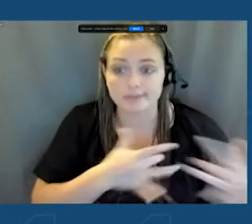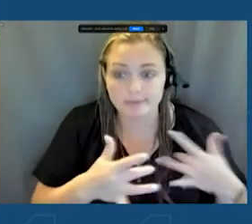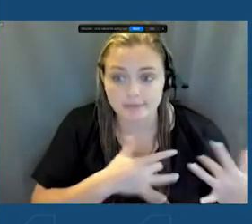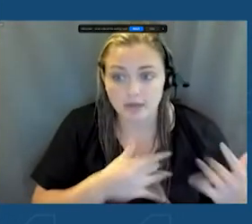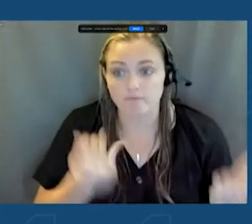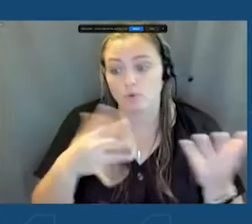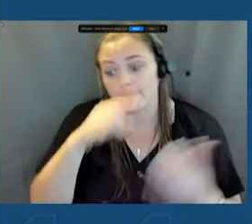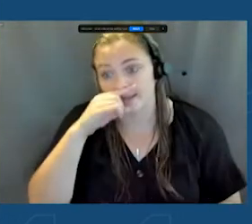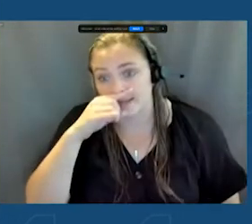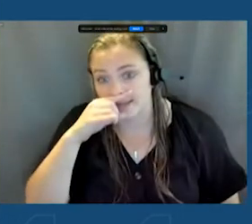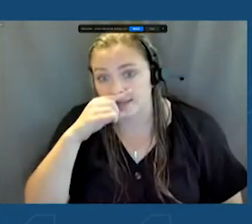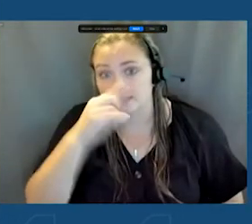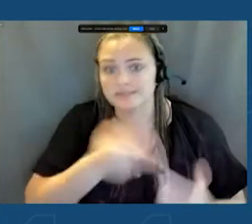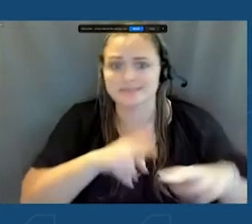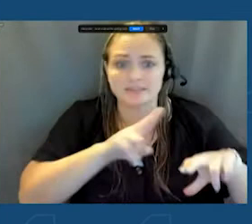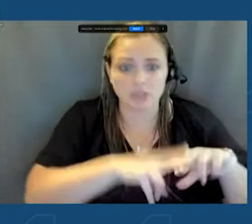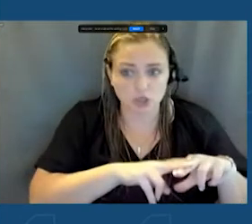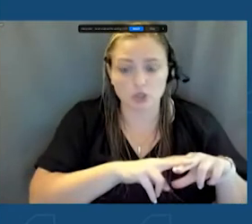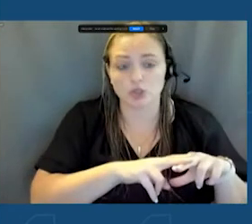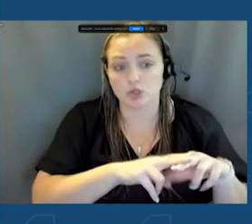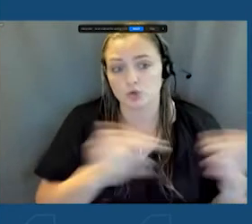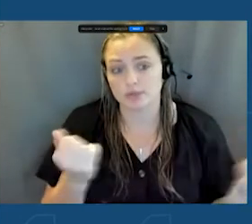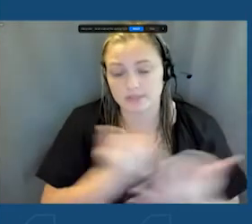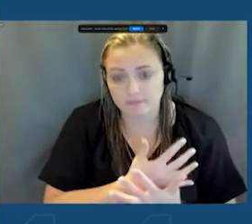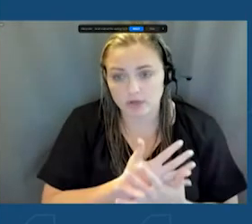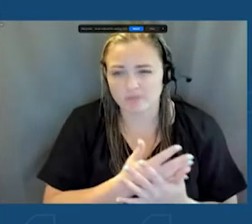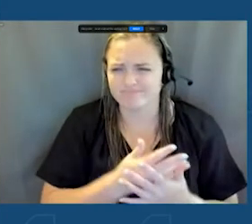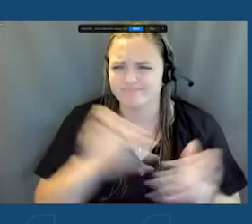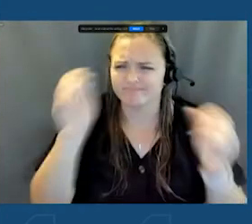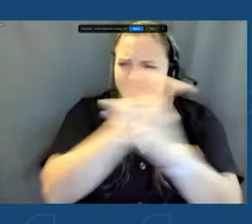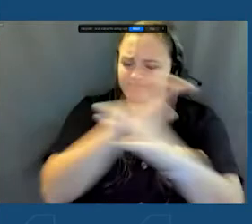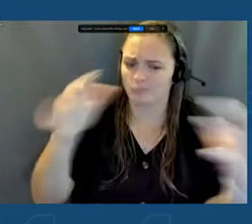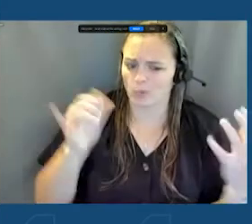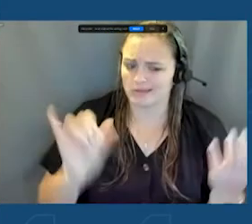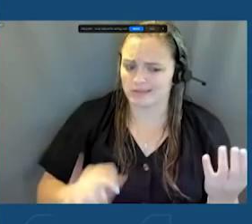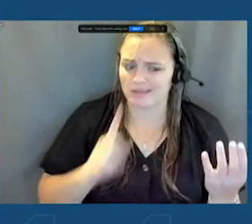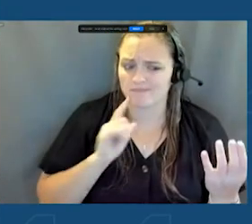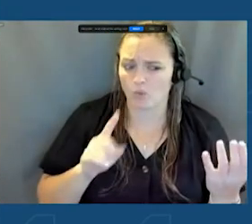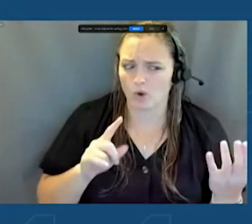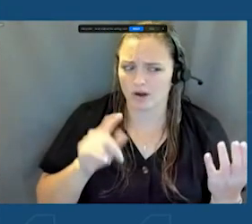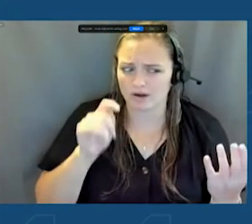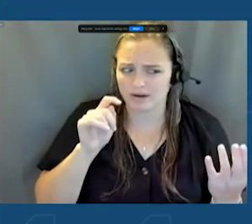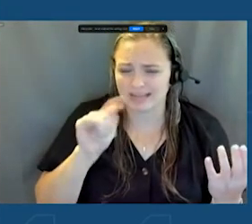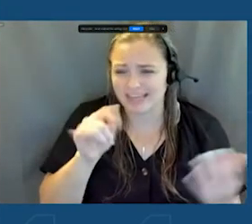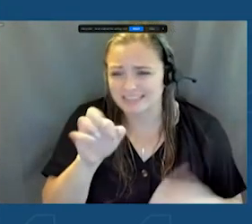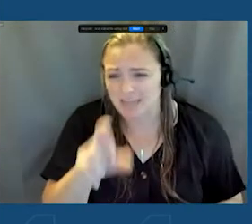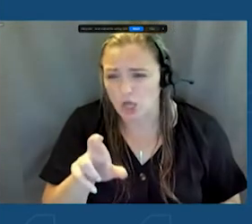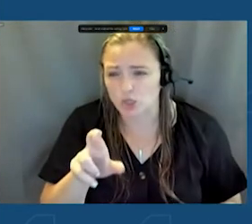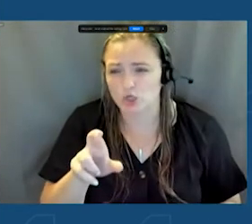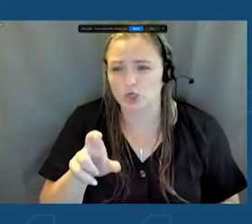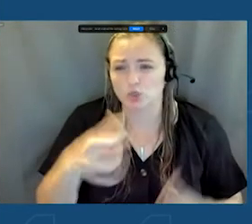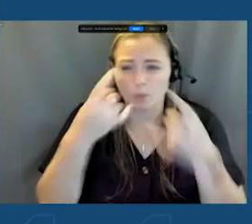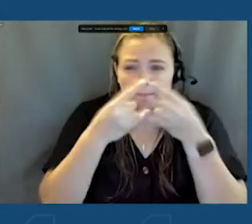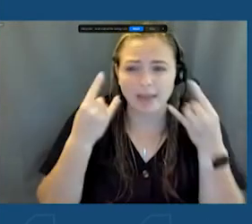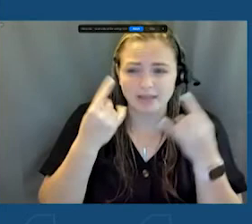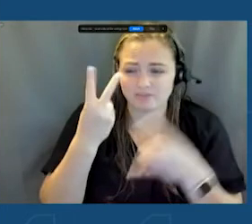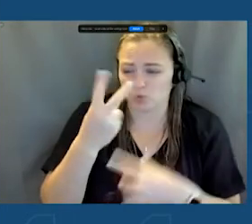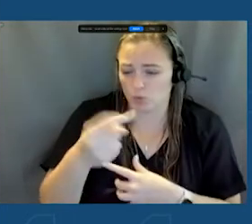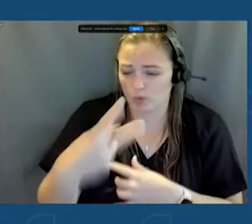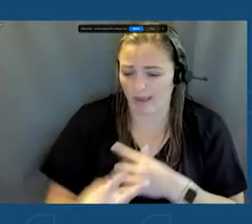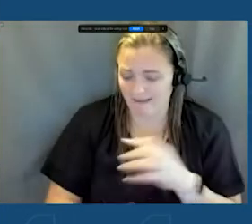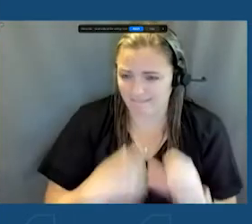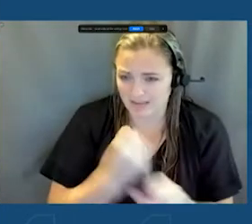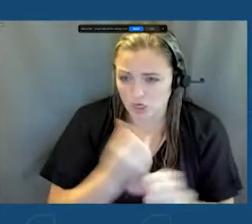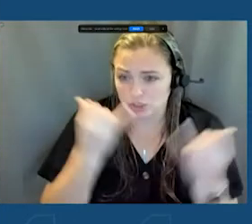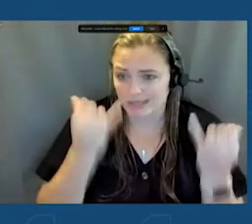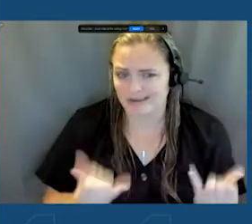kids, increased fear. Imagine what it's like for a toddler to have to wear a mask for 2.5 years. Imagine now taking that